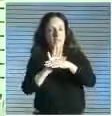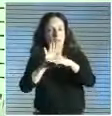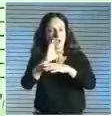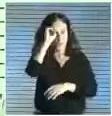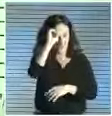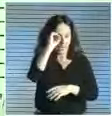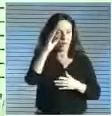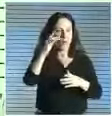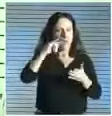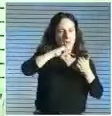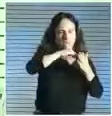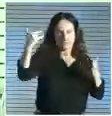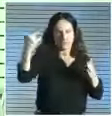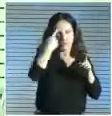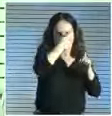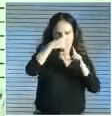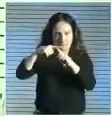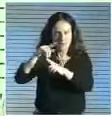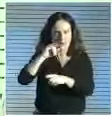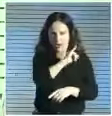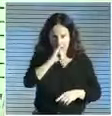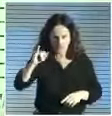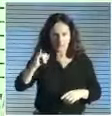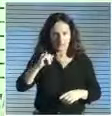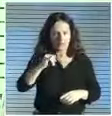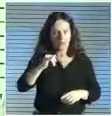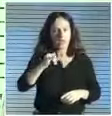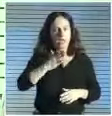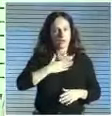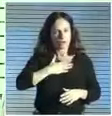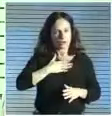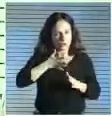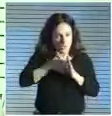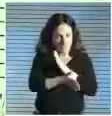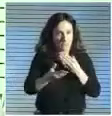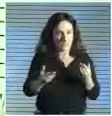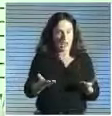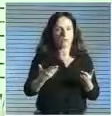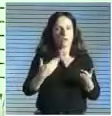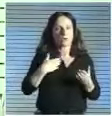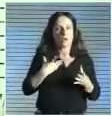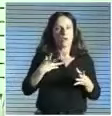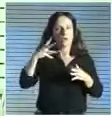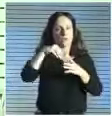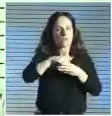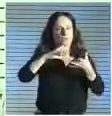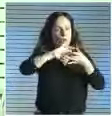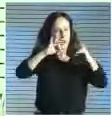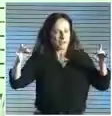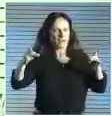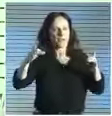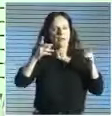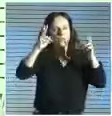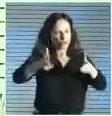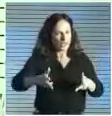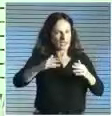with partners in the SHA collectively. So we all agree on how it needs to be done, and it's actually all available with